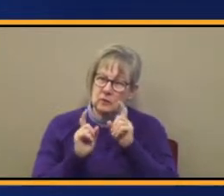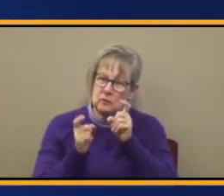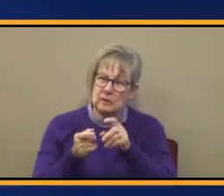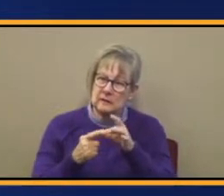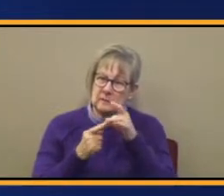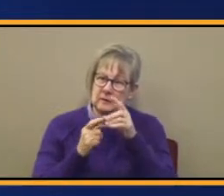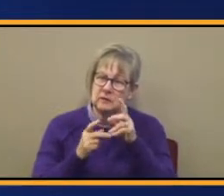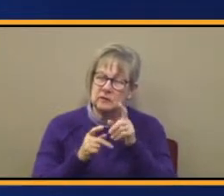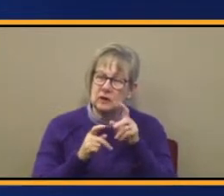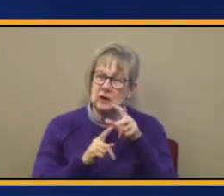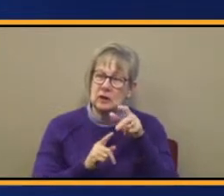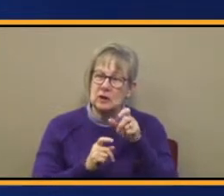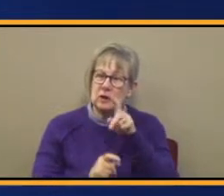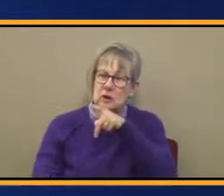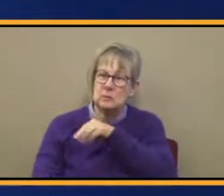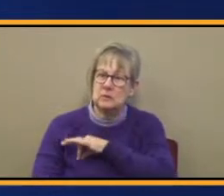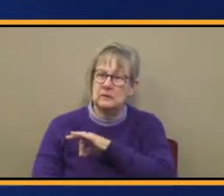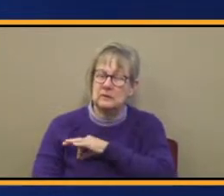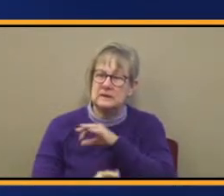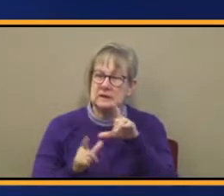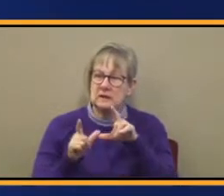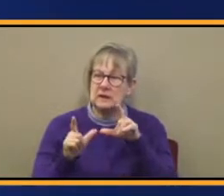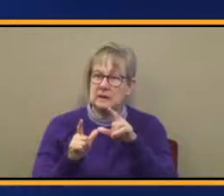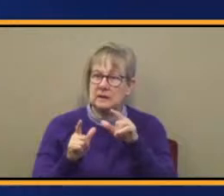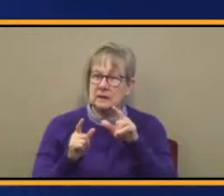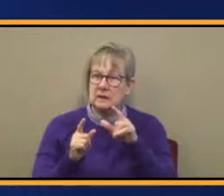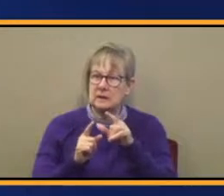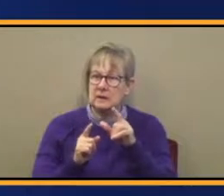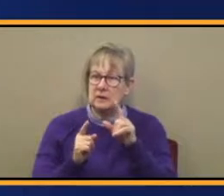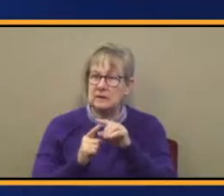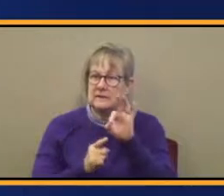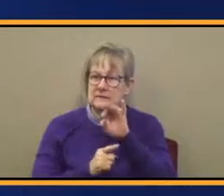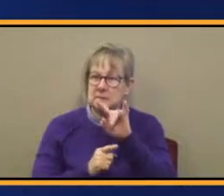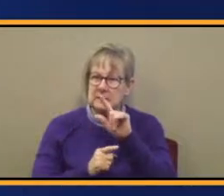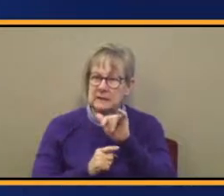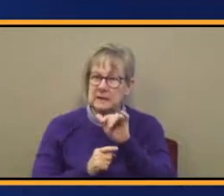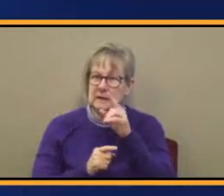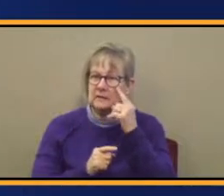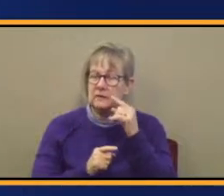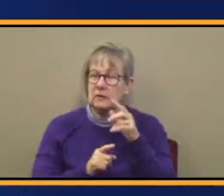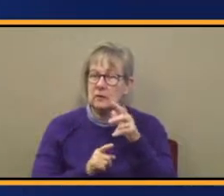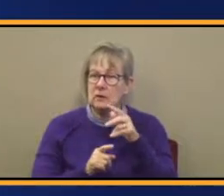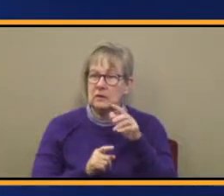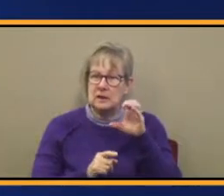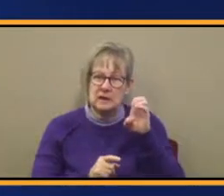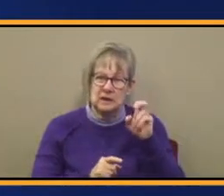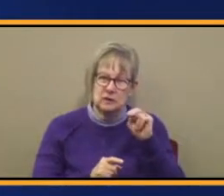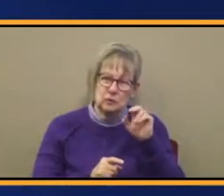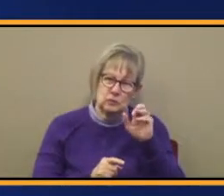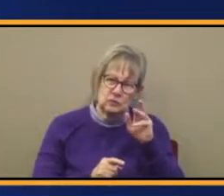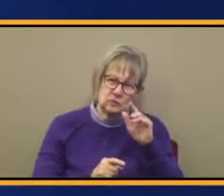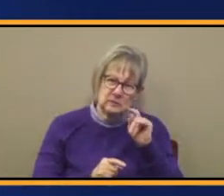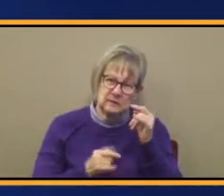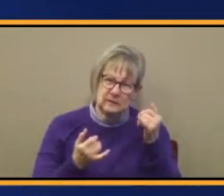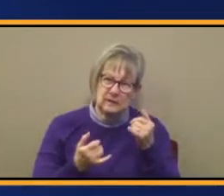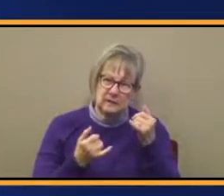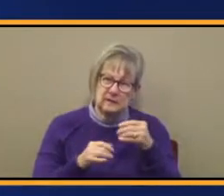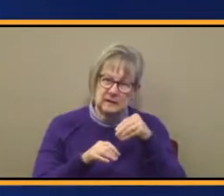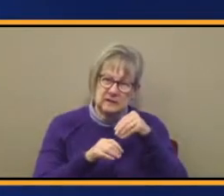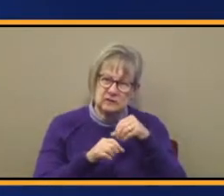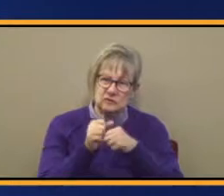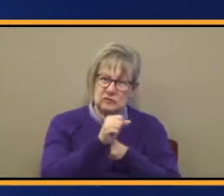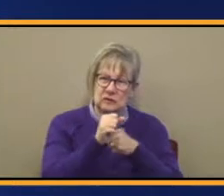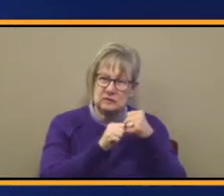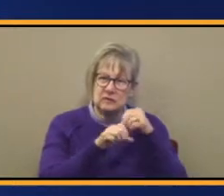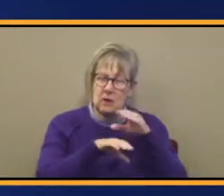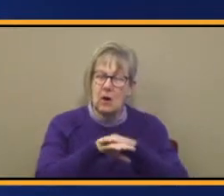privilege license to Centro de Salud Familiar de la Fe for the encroachment of existing plumbing infrastructure over